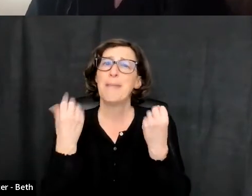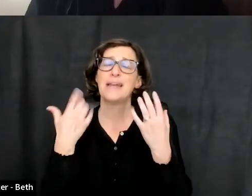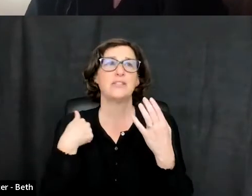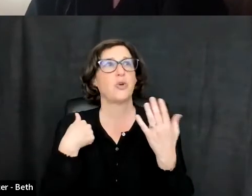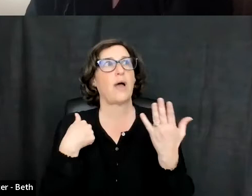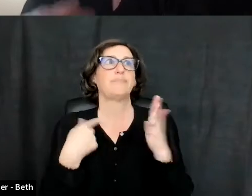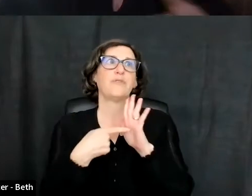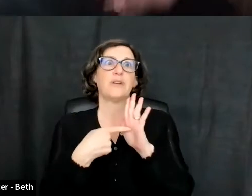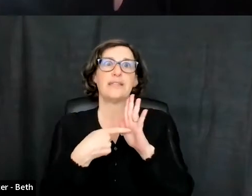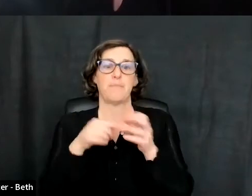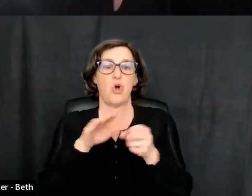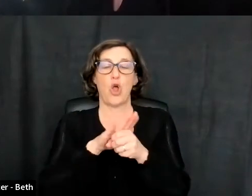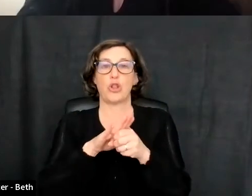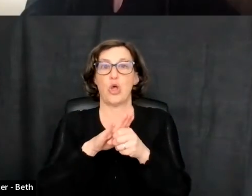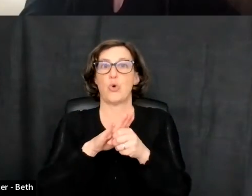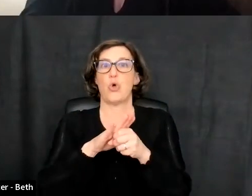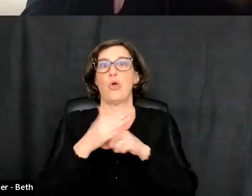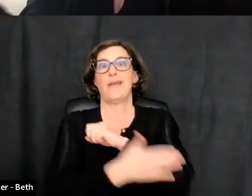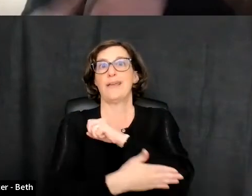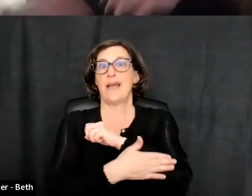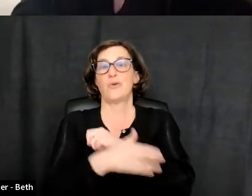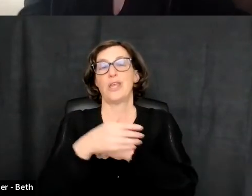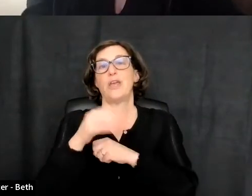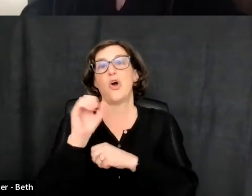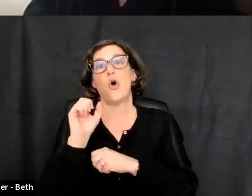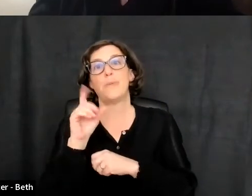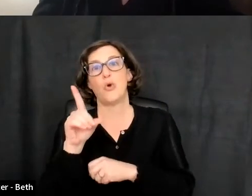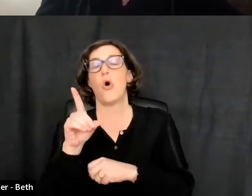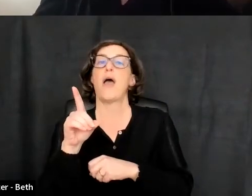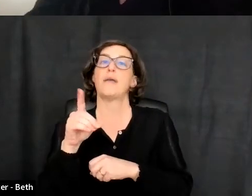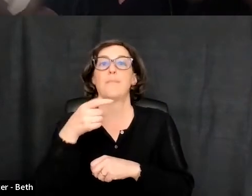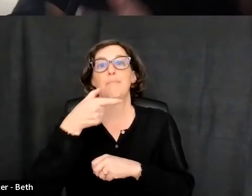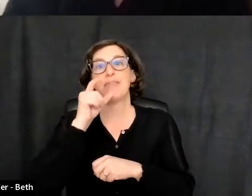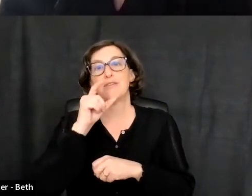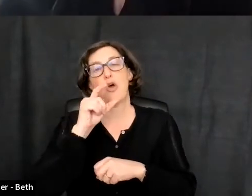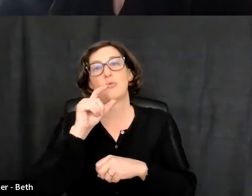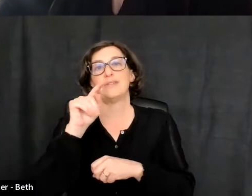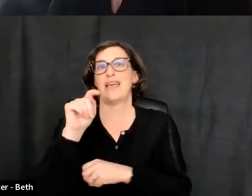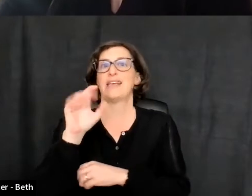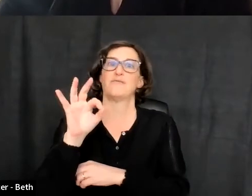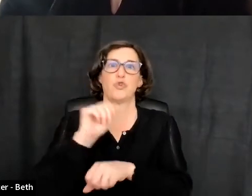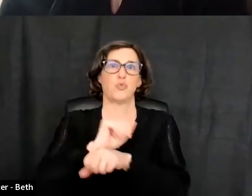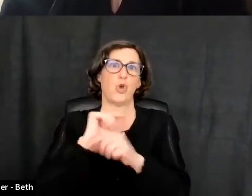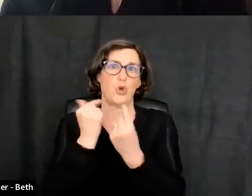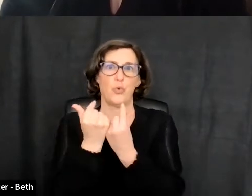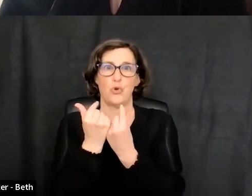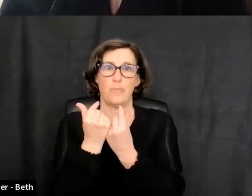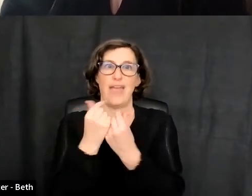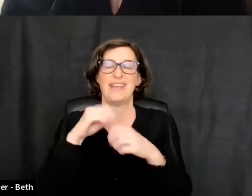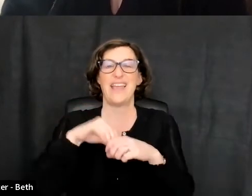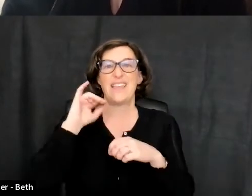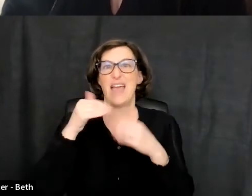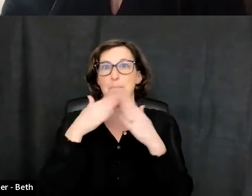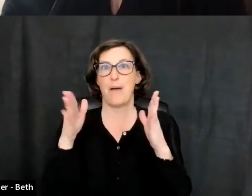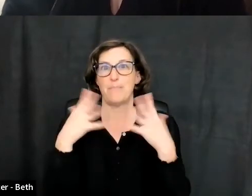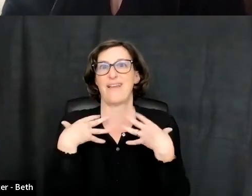on a local county opioid task force, methadone work group, et cetera. And, you know, and in that public health discourse,